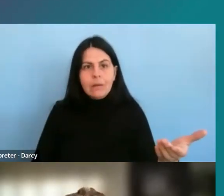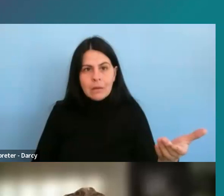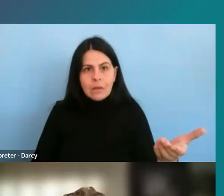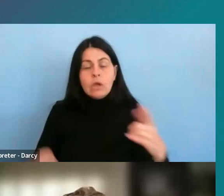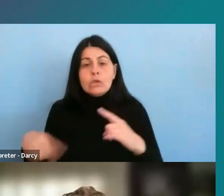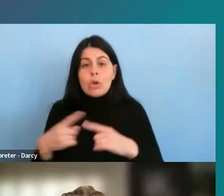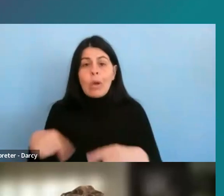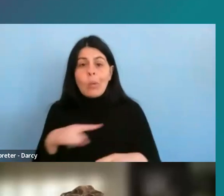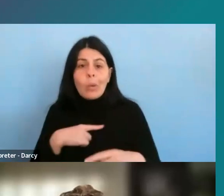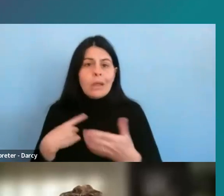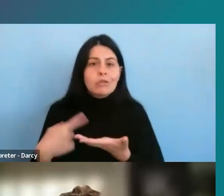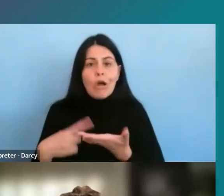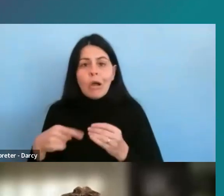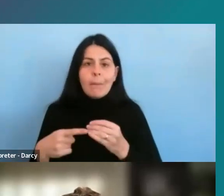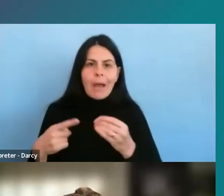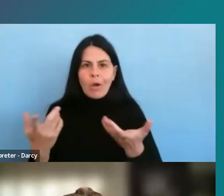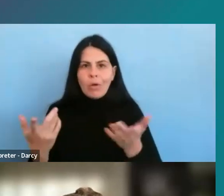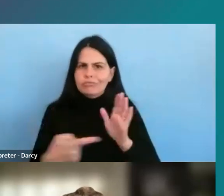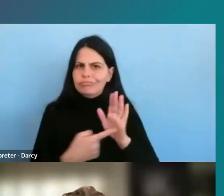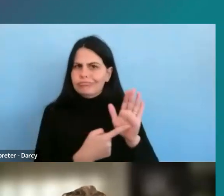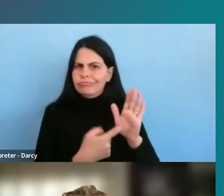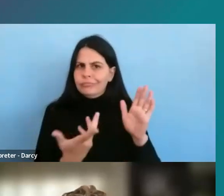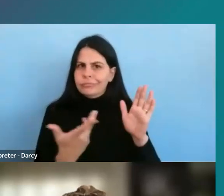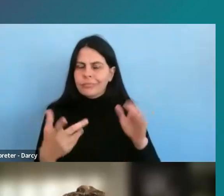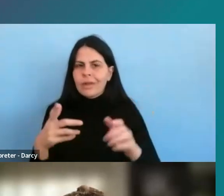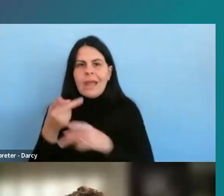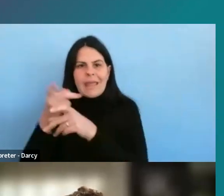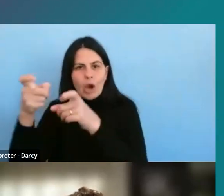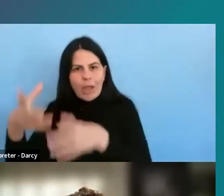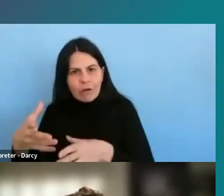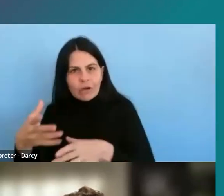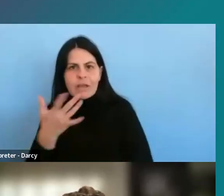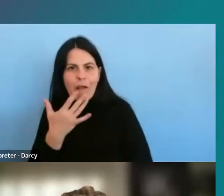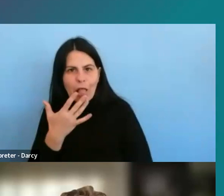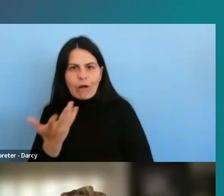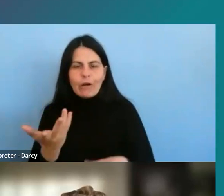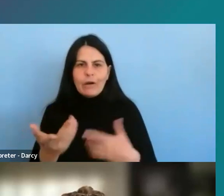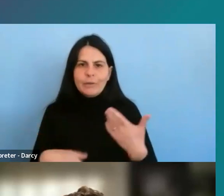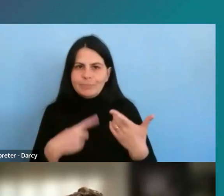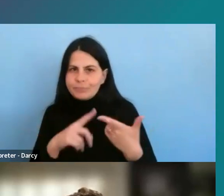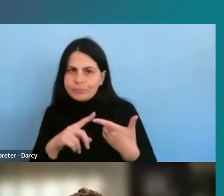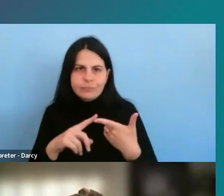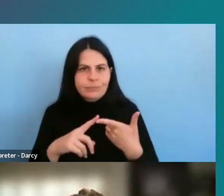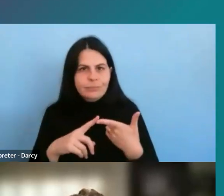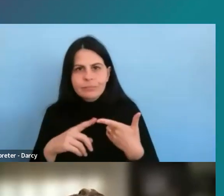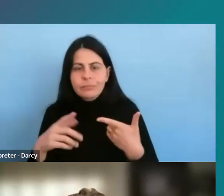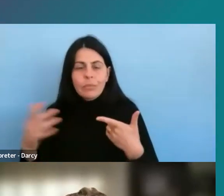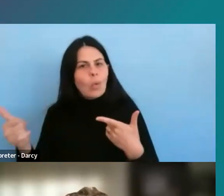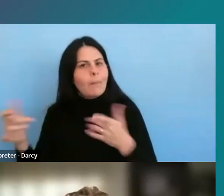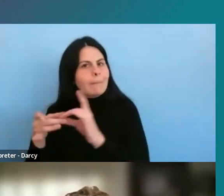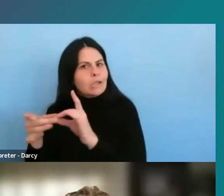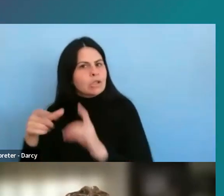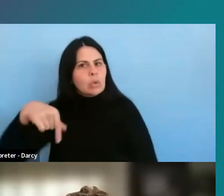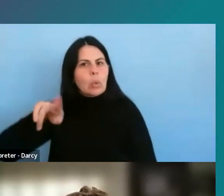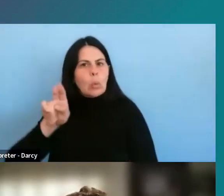talk about the depiction of, you know, caregivers of color, when we talk about, you know, was mentioned even queer